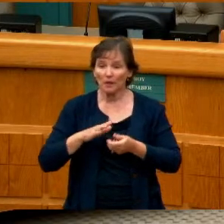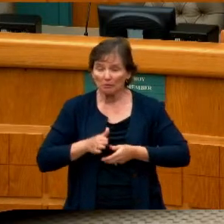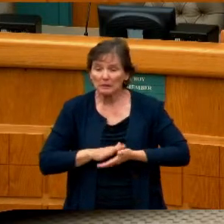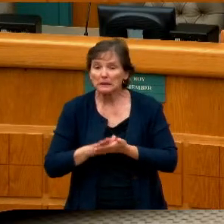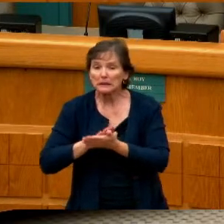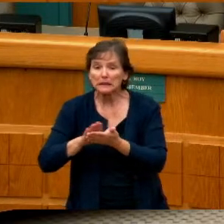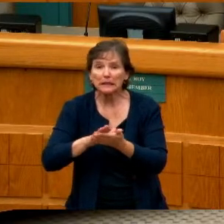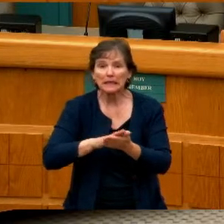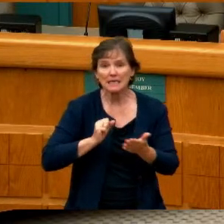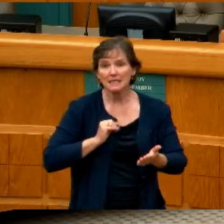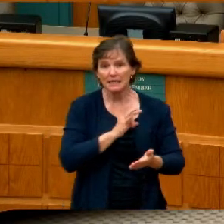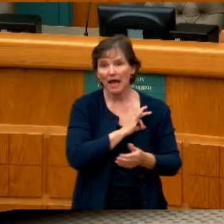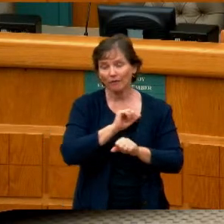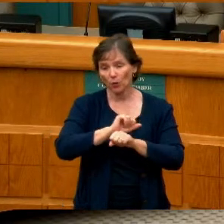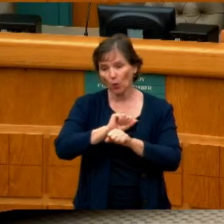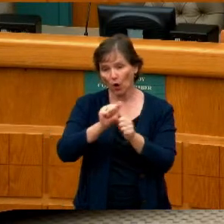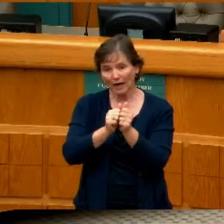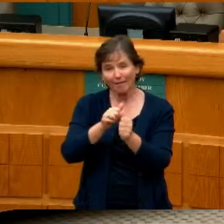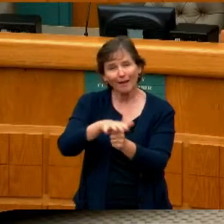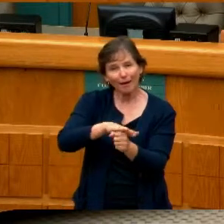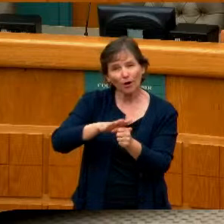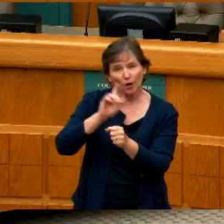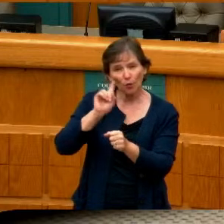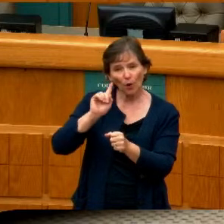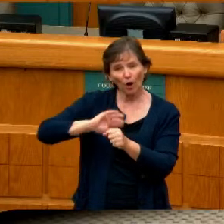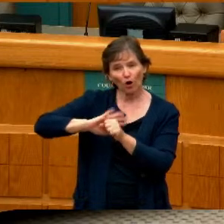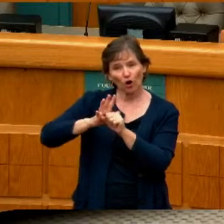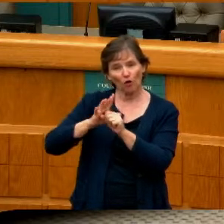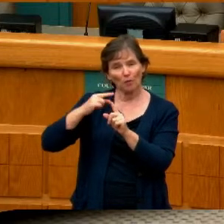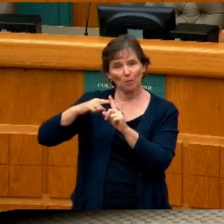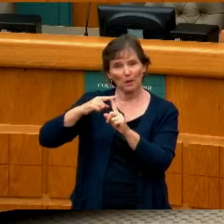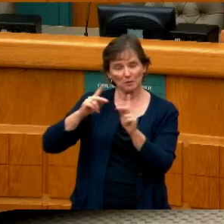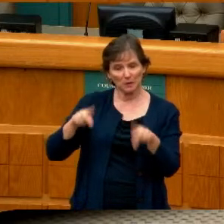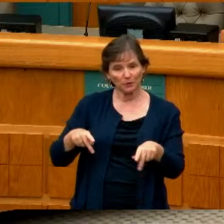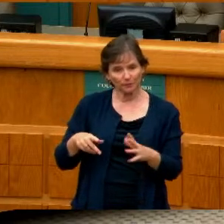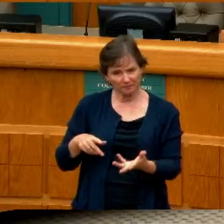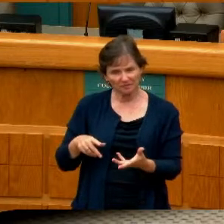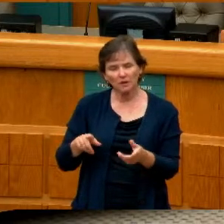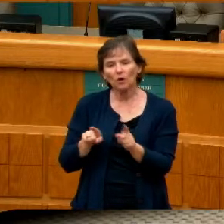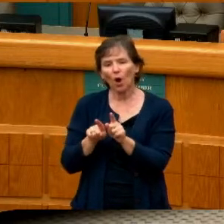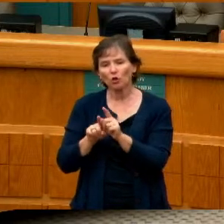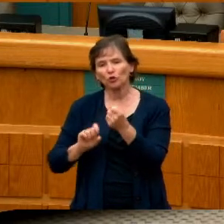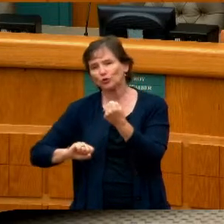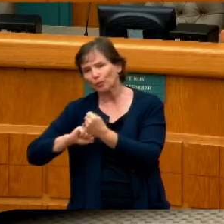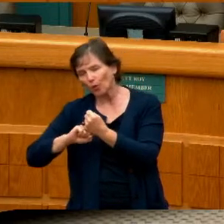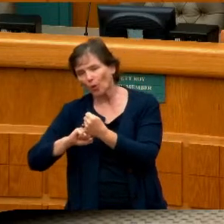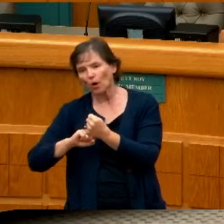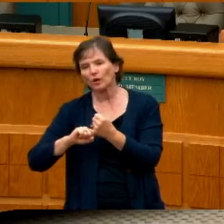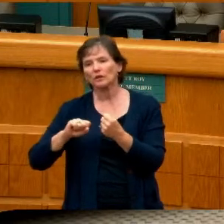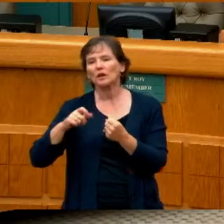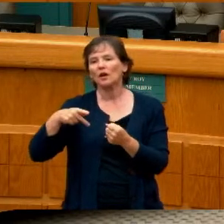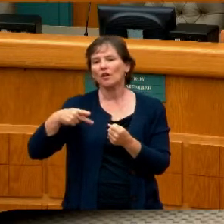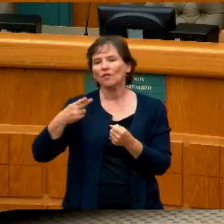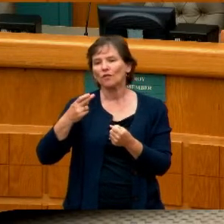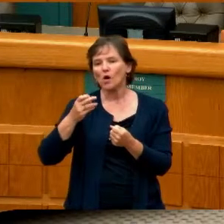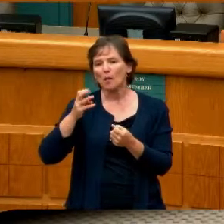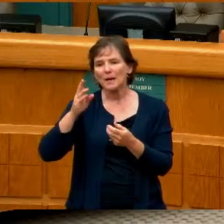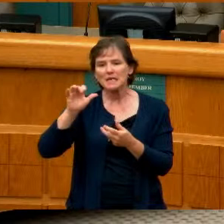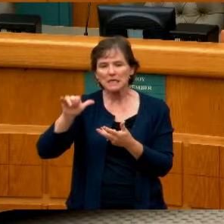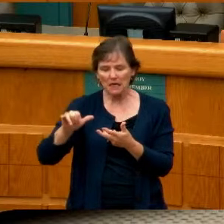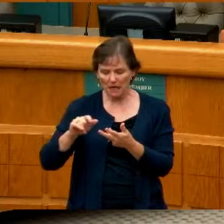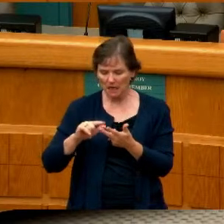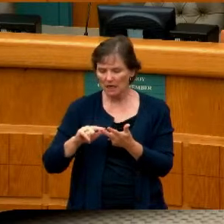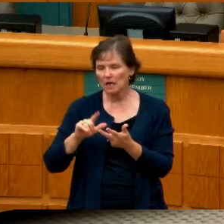and other support staff, including custodial staff working in those areas. Also, additional clinical